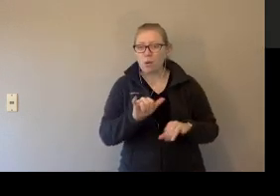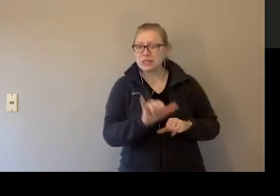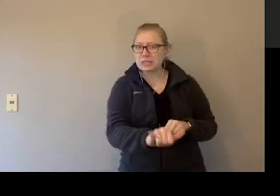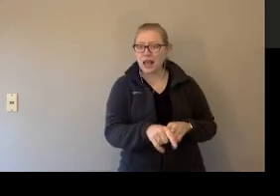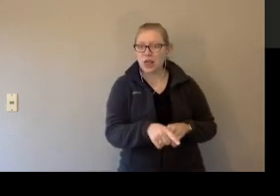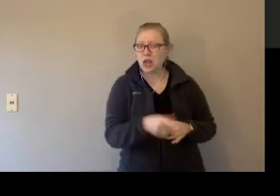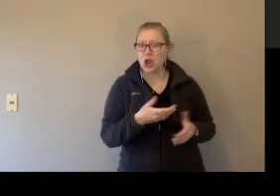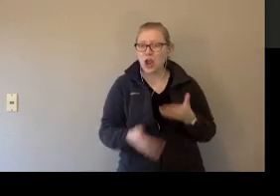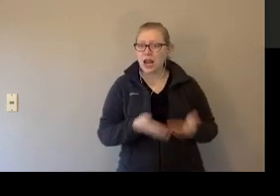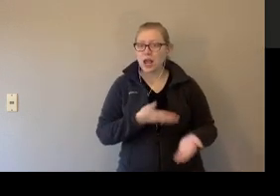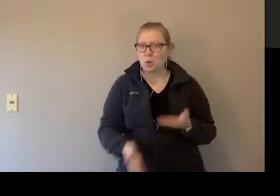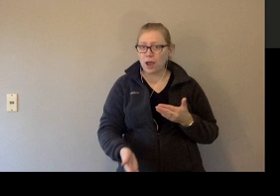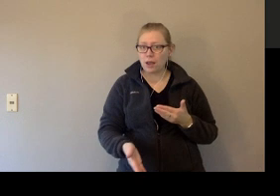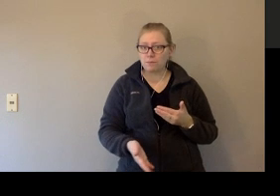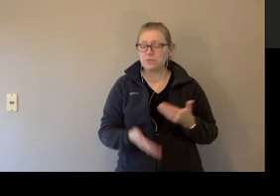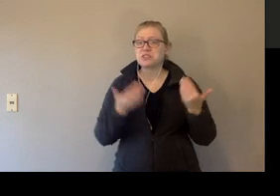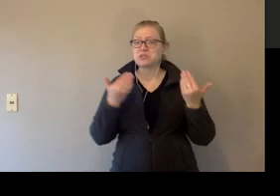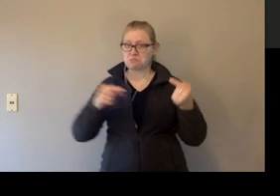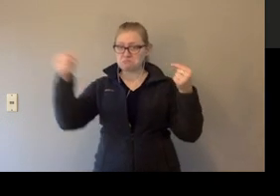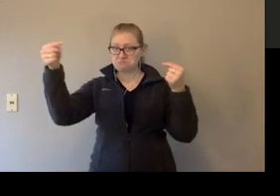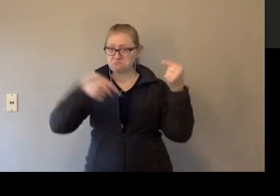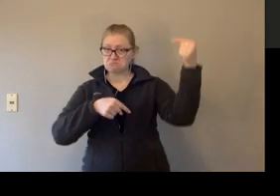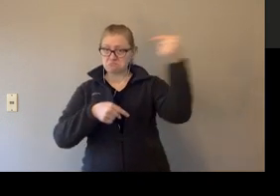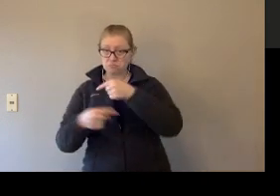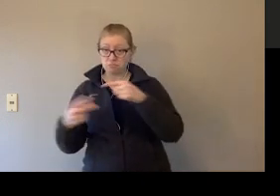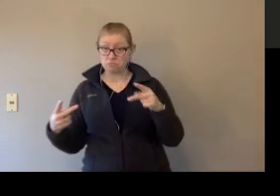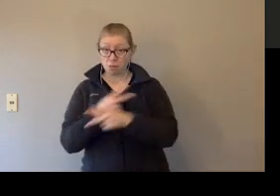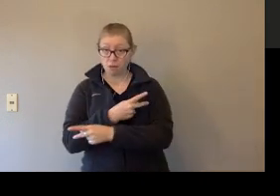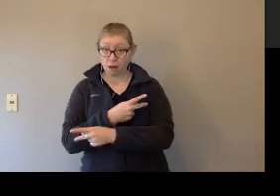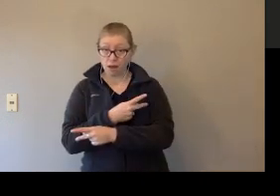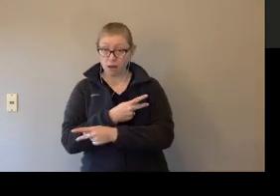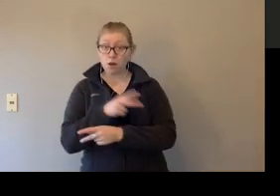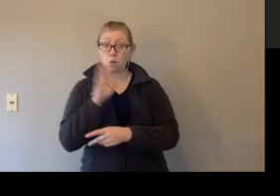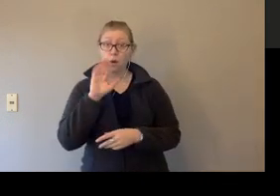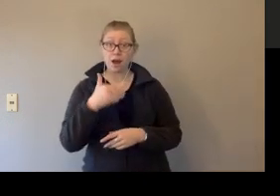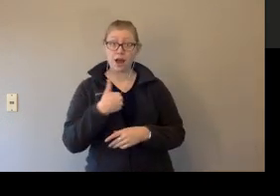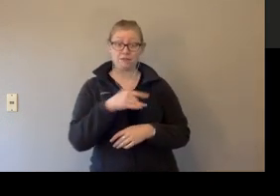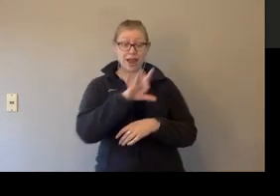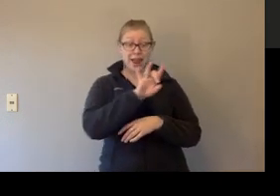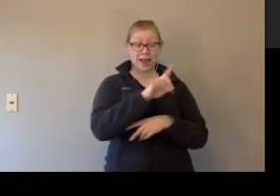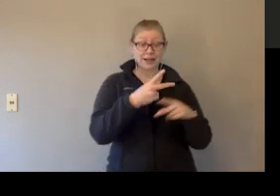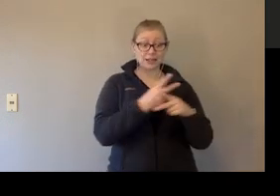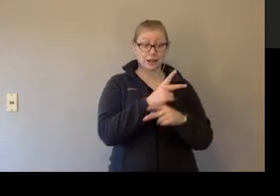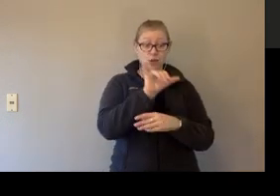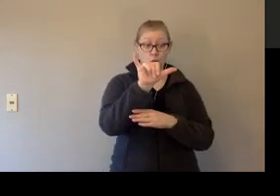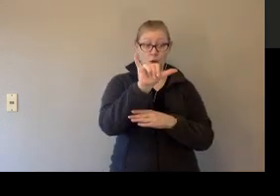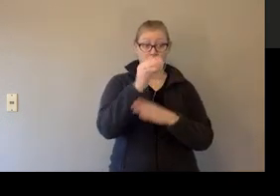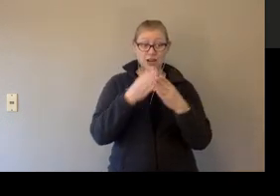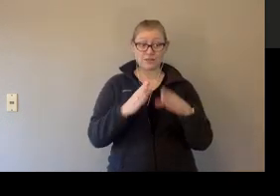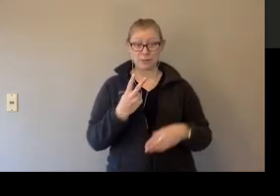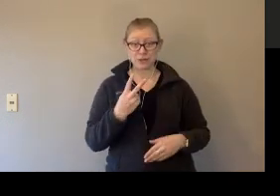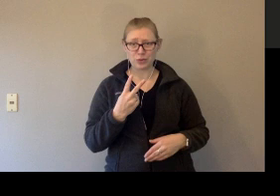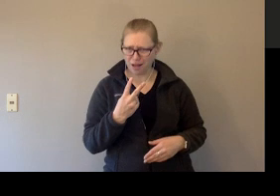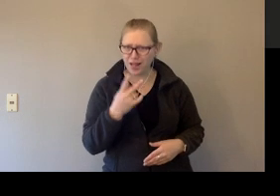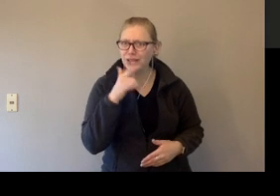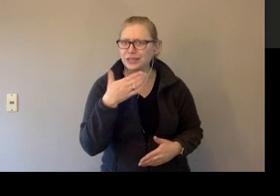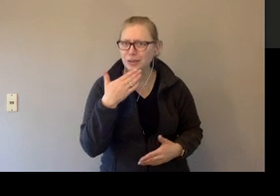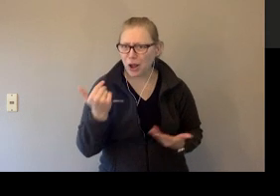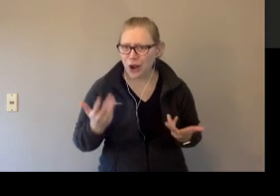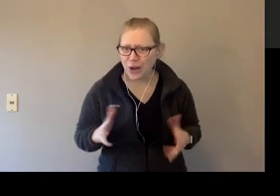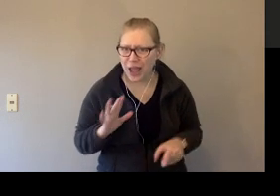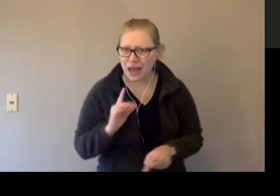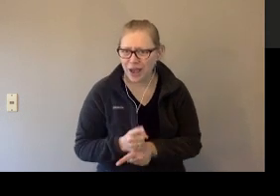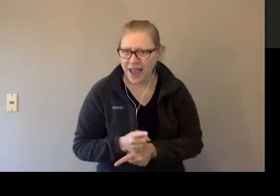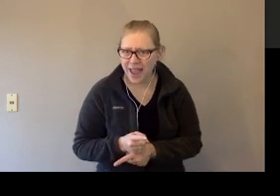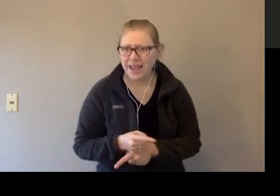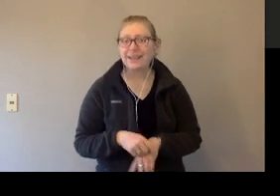to cross multiply this, and so now I'm going to have 8 times y divided by 2. Looks better already. And